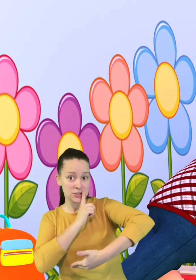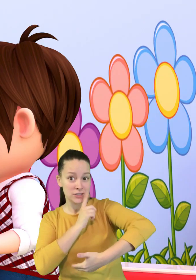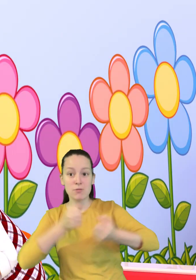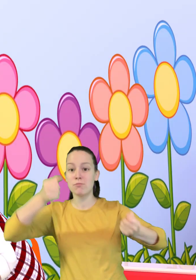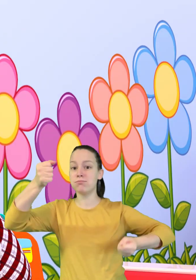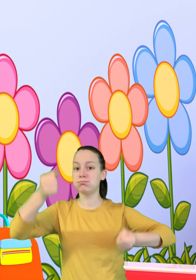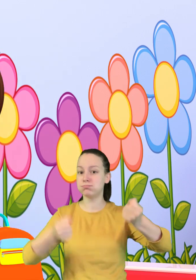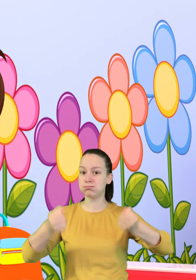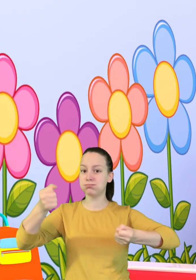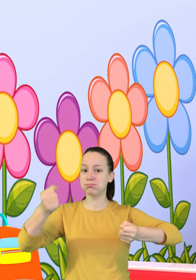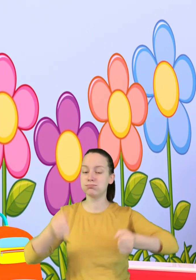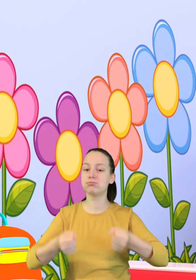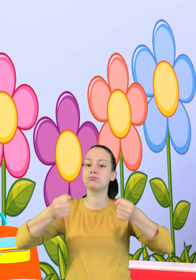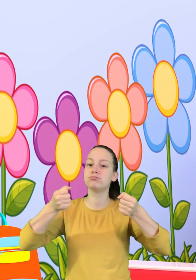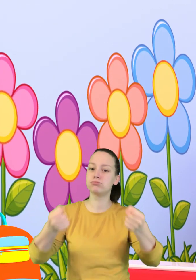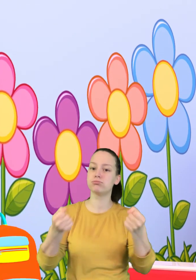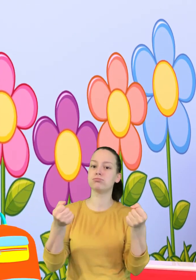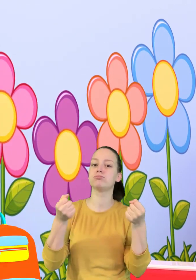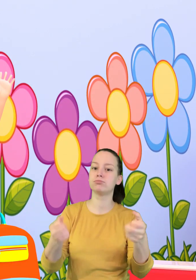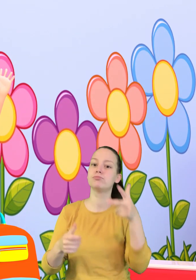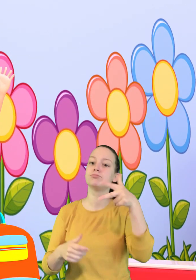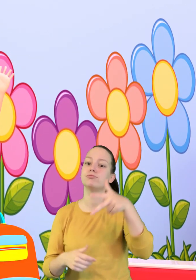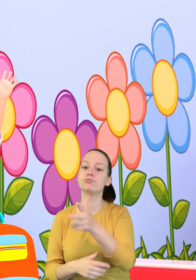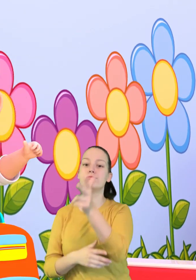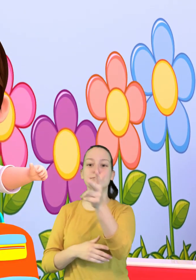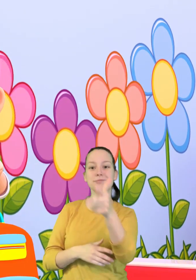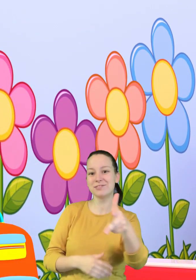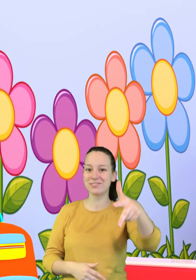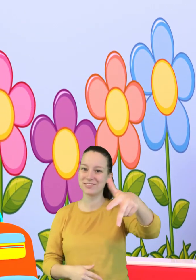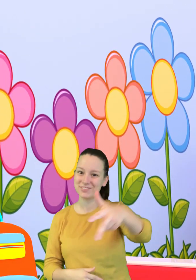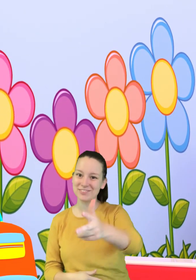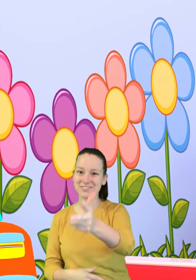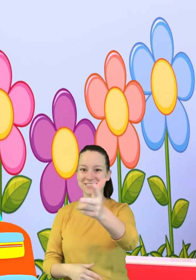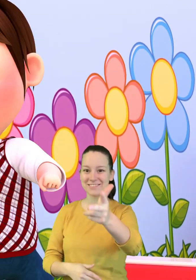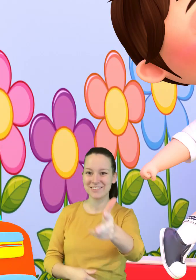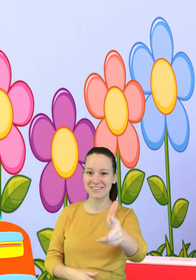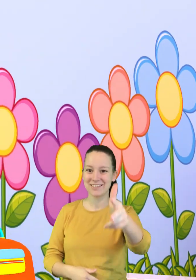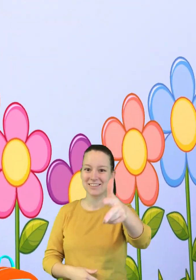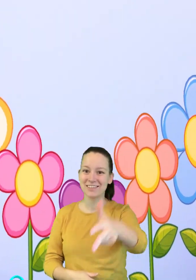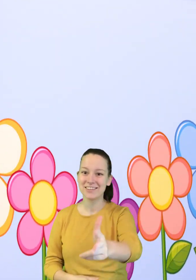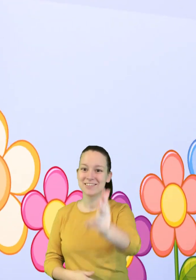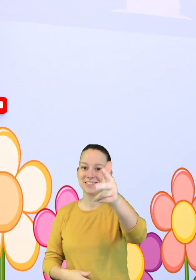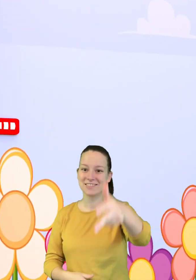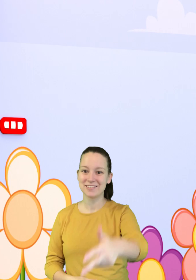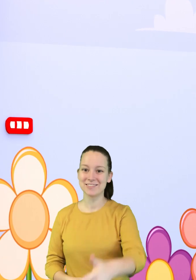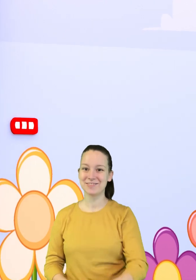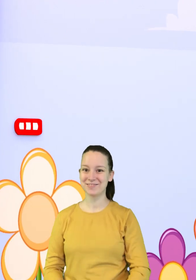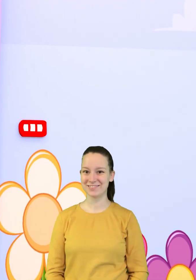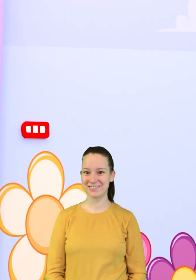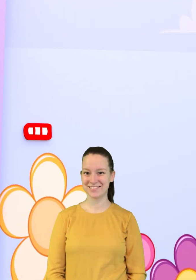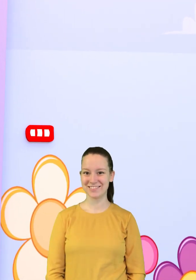wave wave wave all through the town